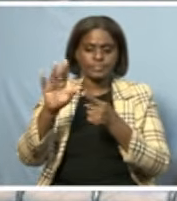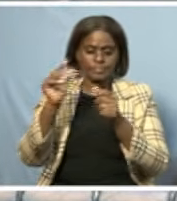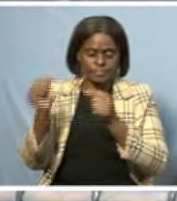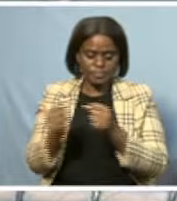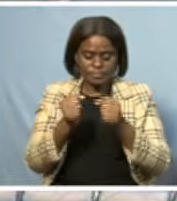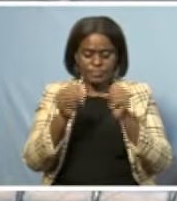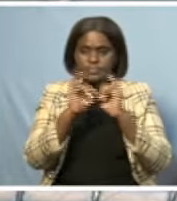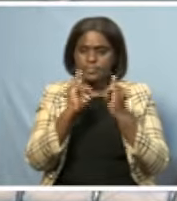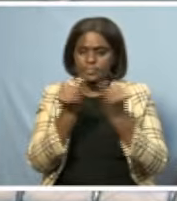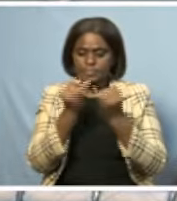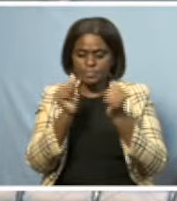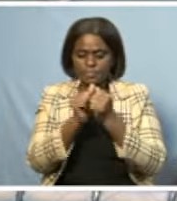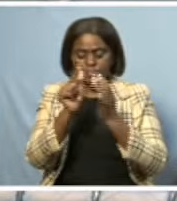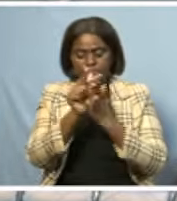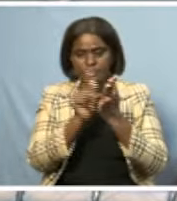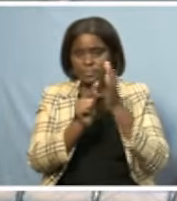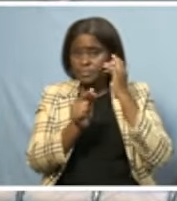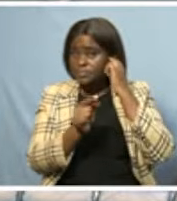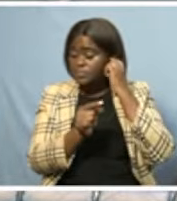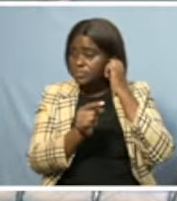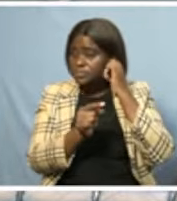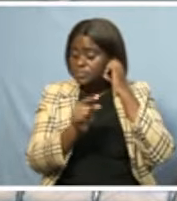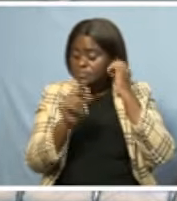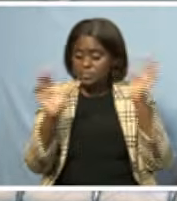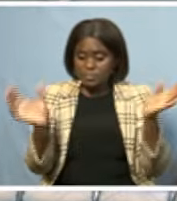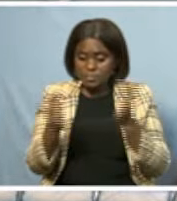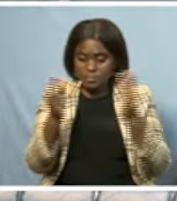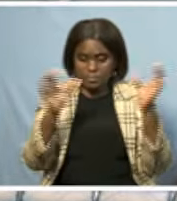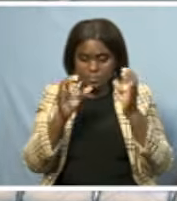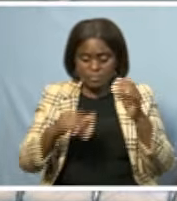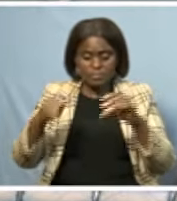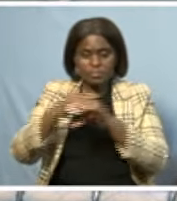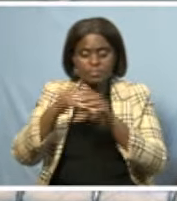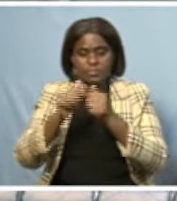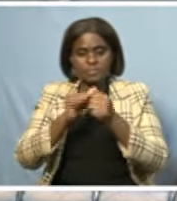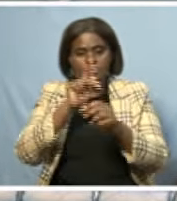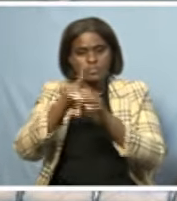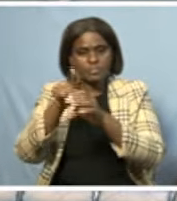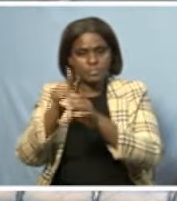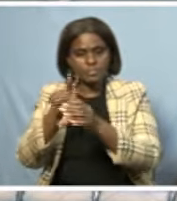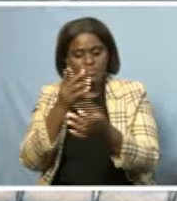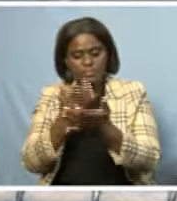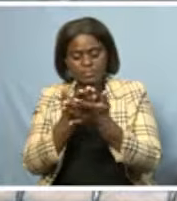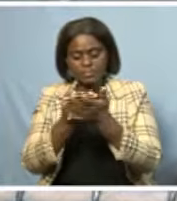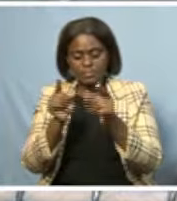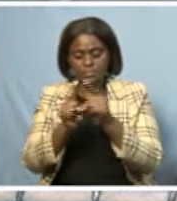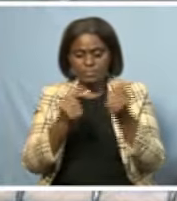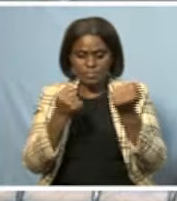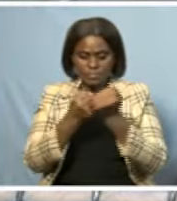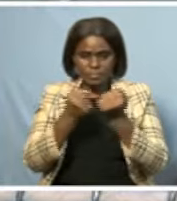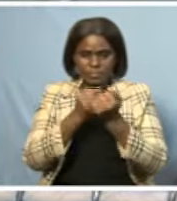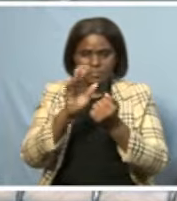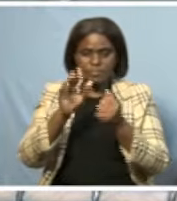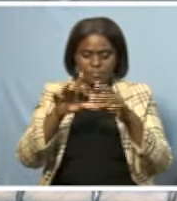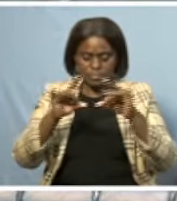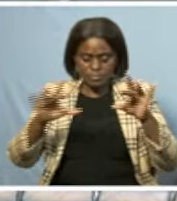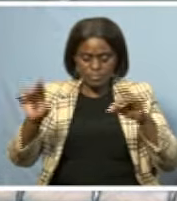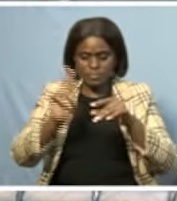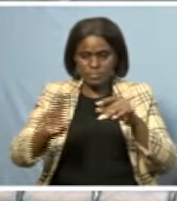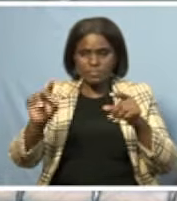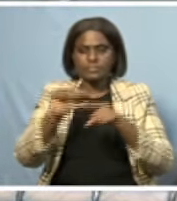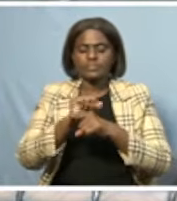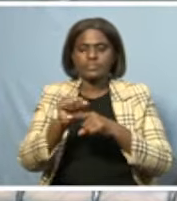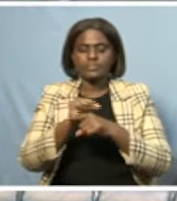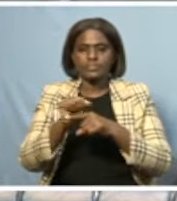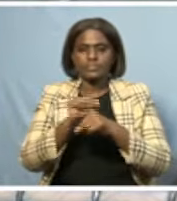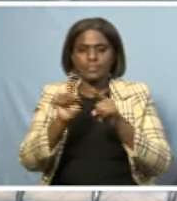strengthening institutions and laws, promoting community engagement and participating, supporting sustainable land use